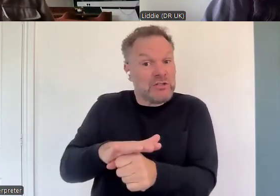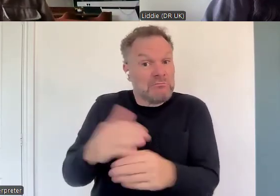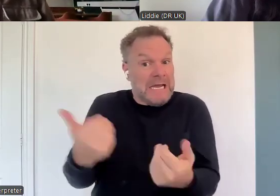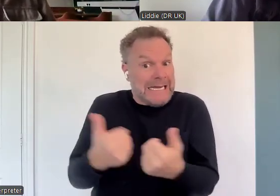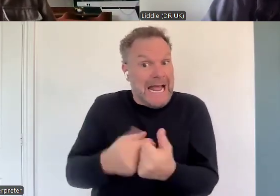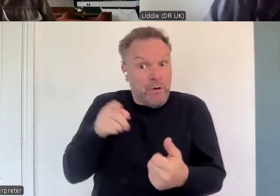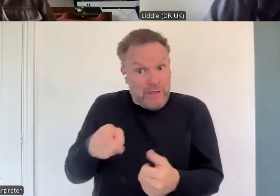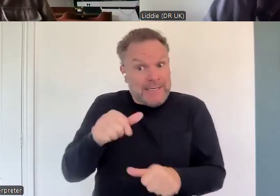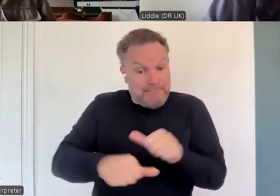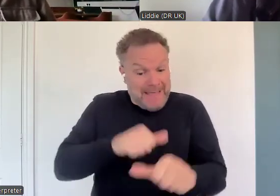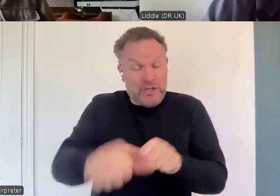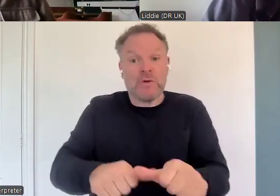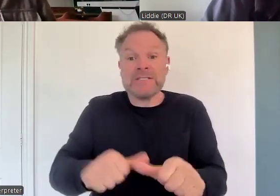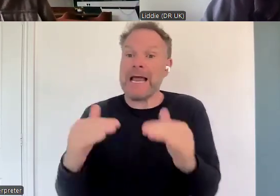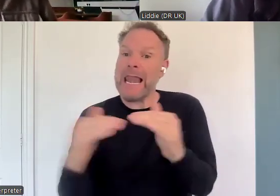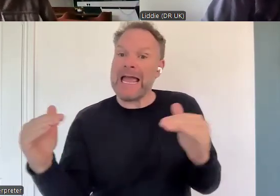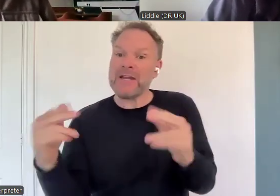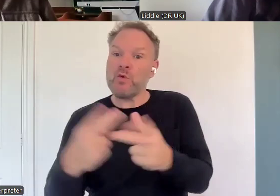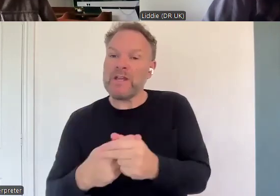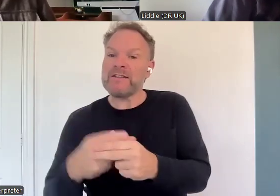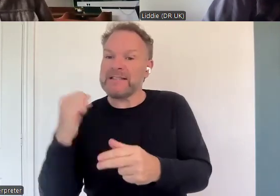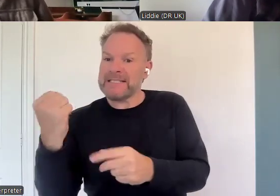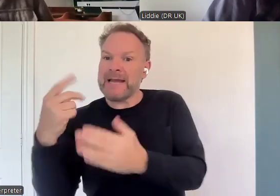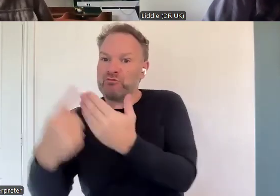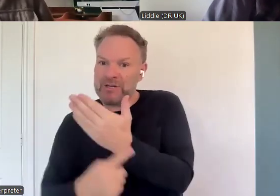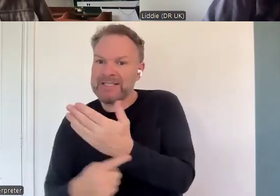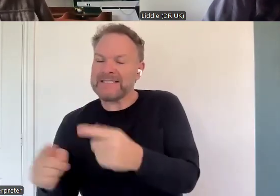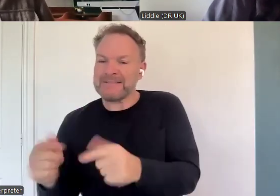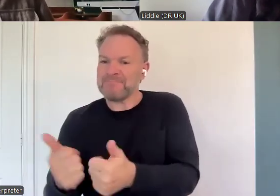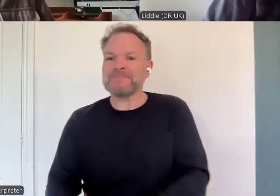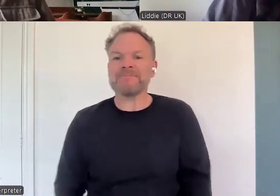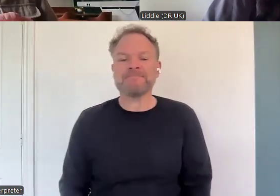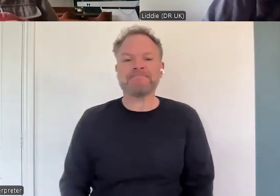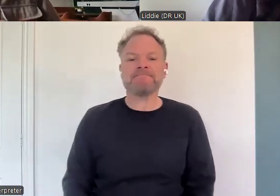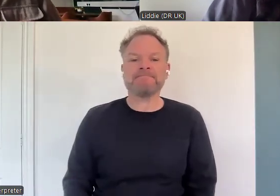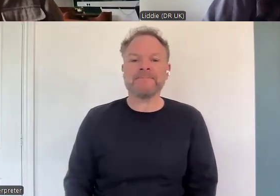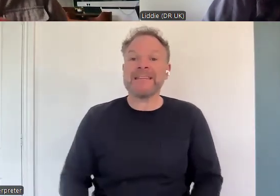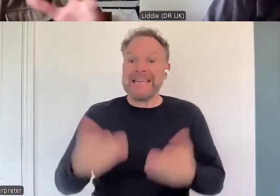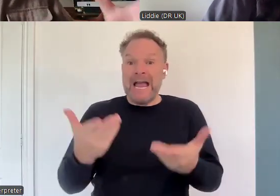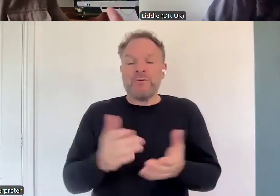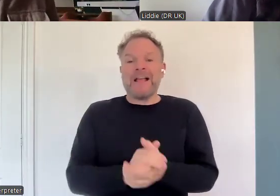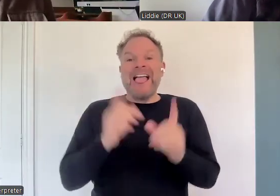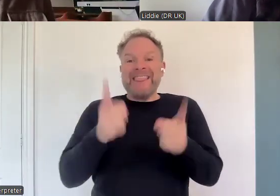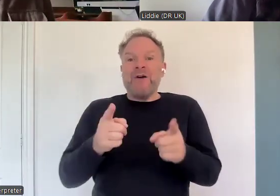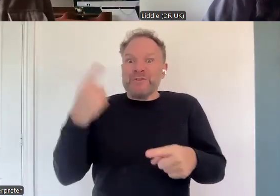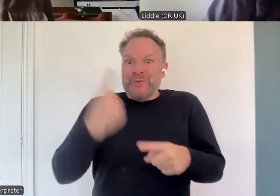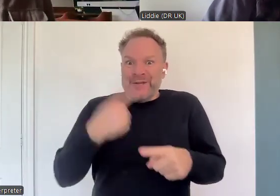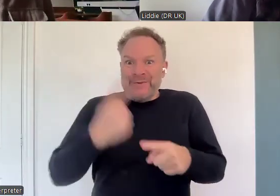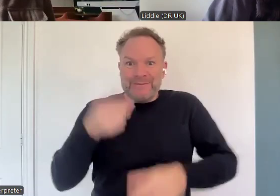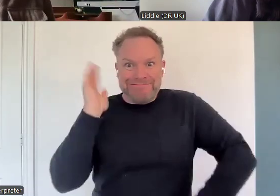methodologies align with the principles of good co-production at the same time. That was a really whistle-stop